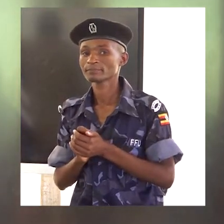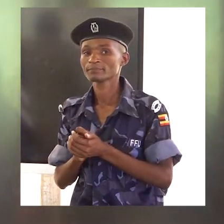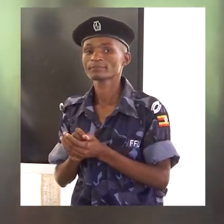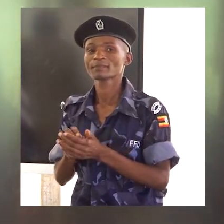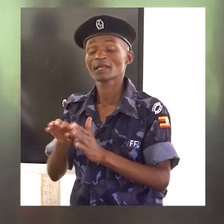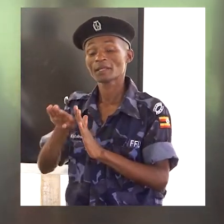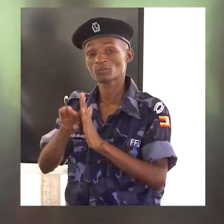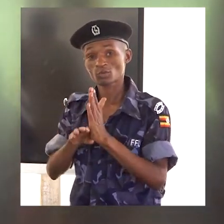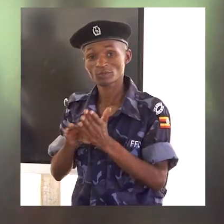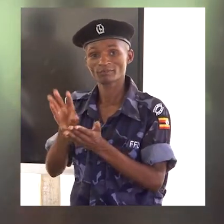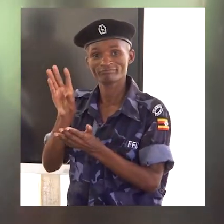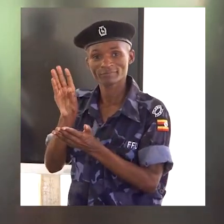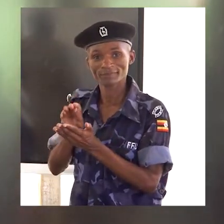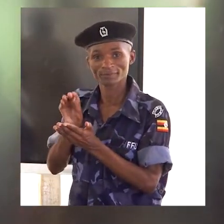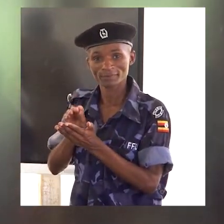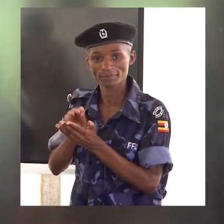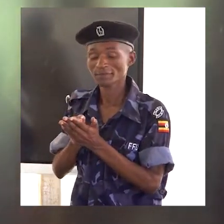in physical attacks on journalists